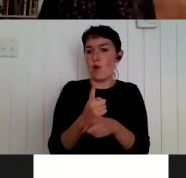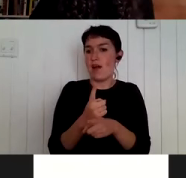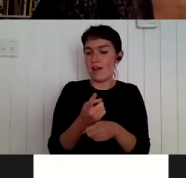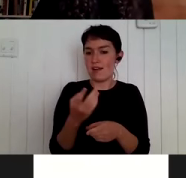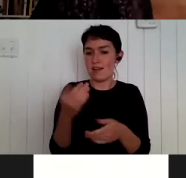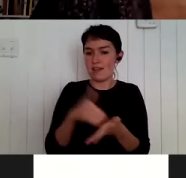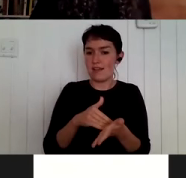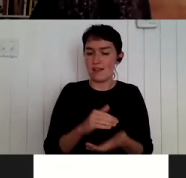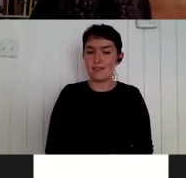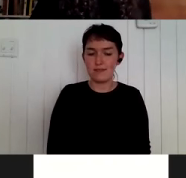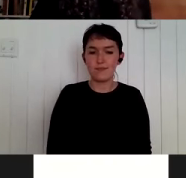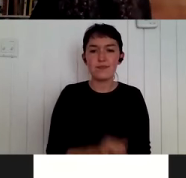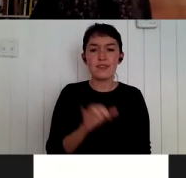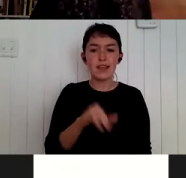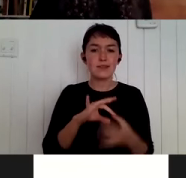zone.